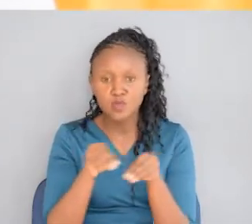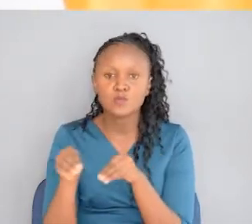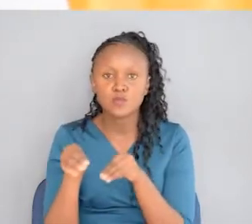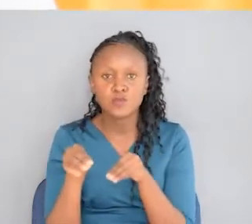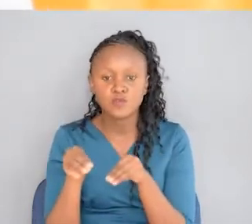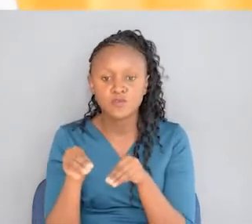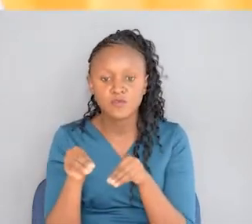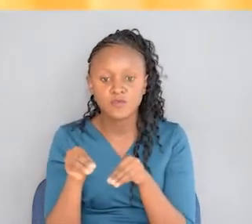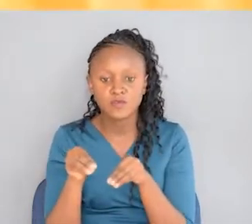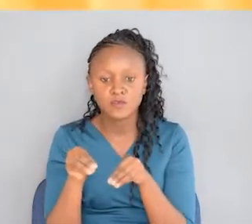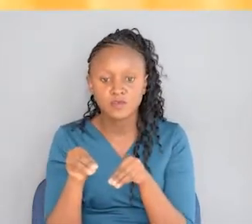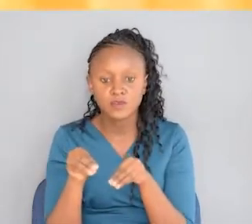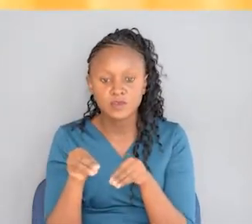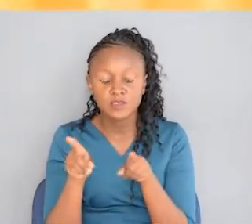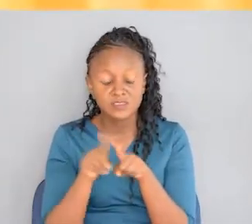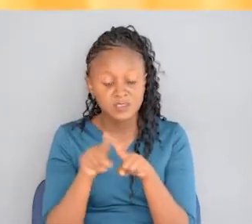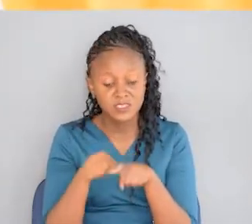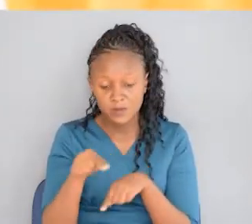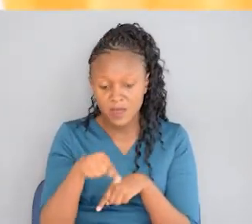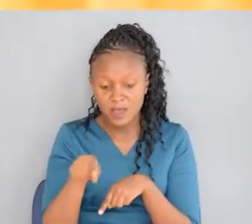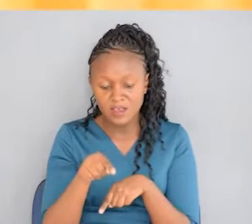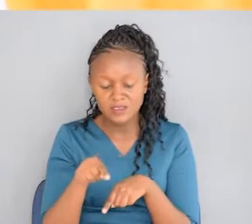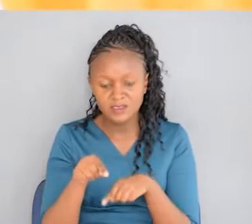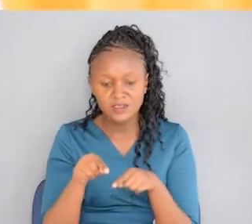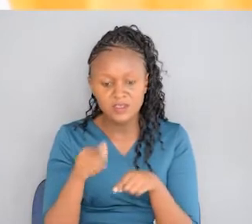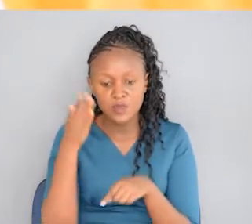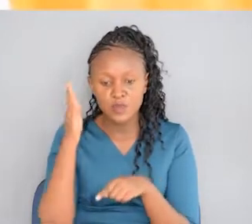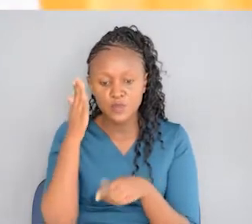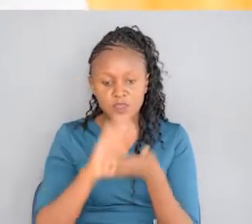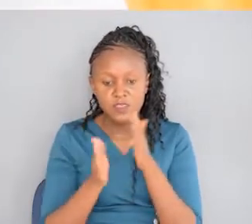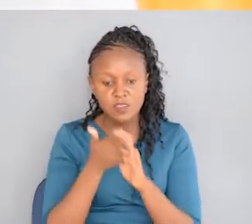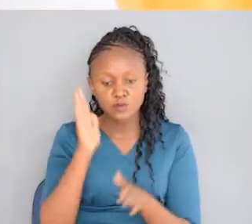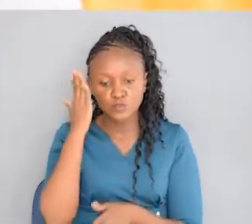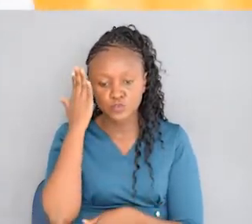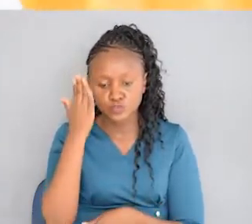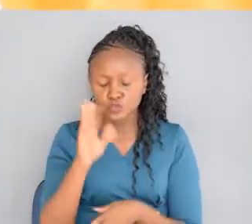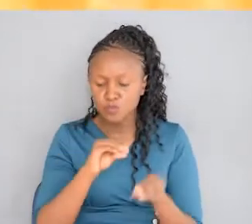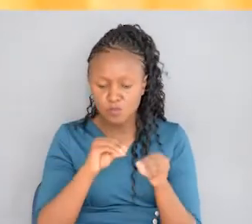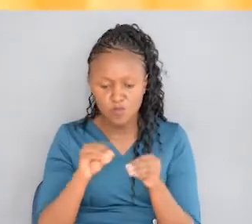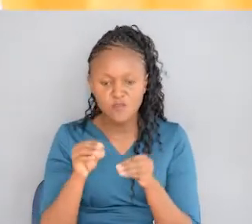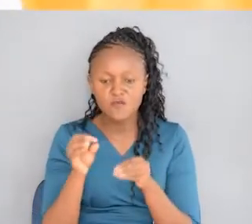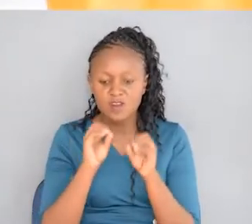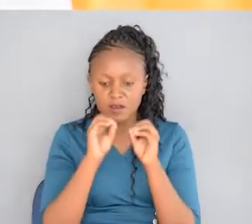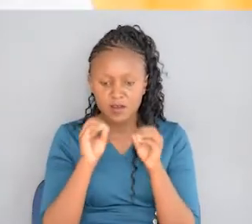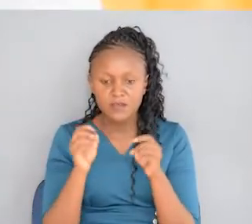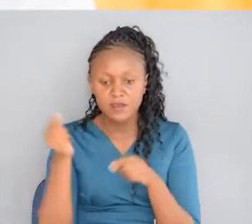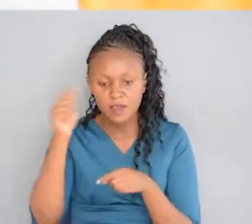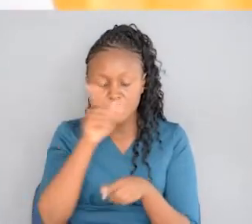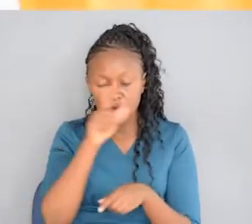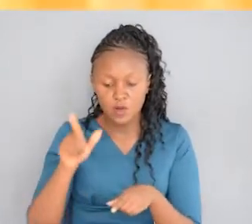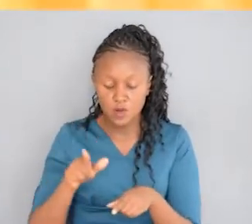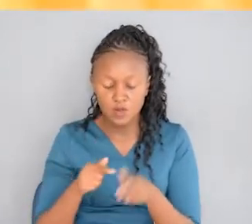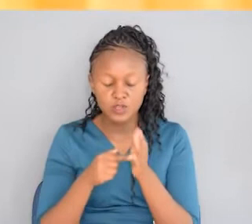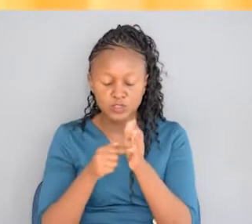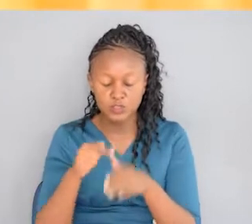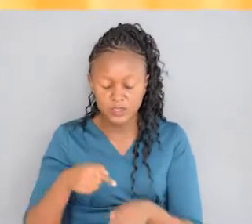going to move, King of Glory. And even you admit and say, Father, without thy presence, we can't make it. Come, Lord, and let your presence reign